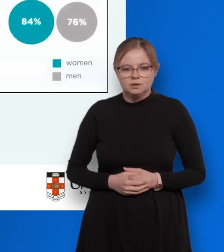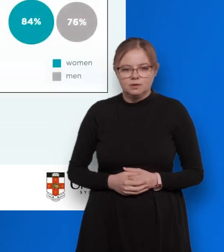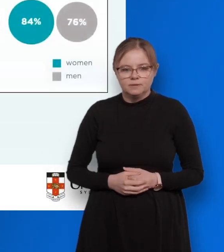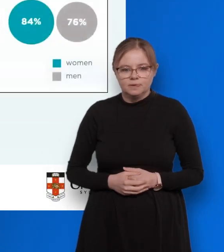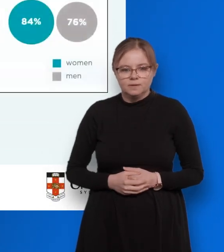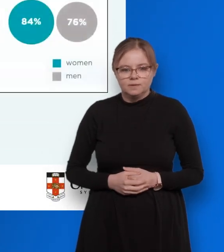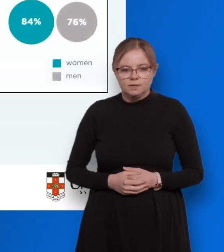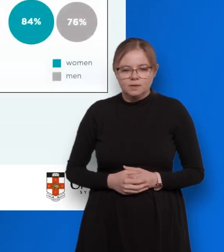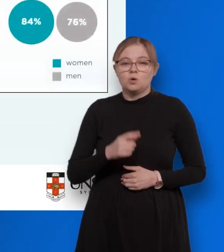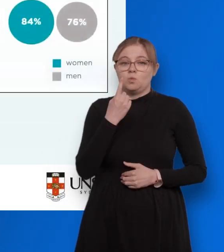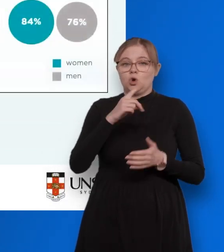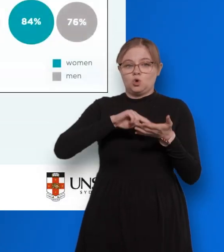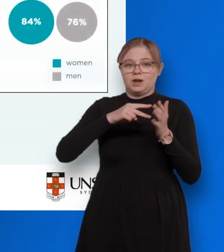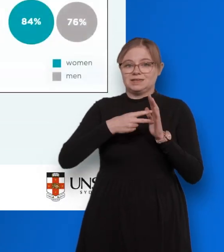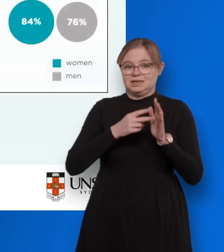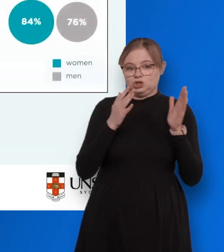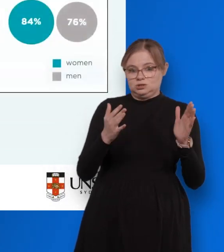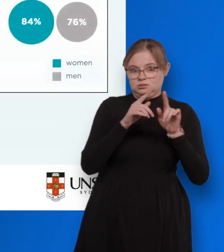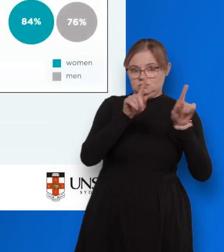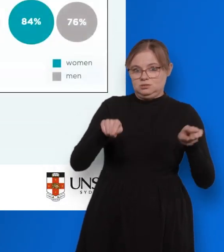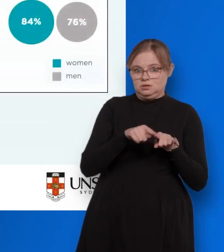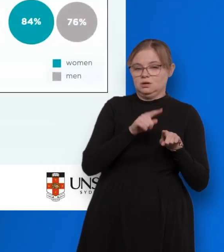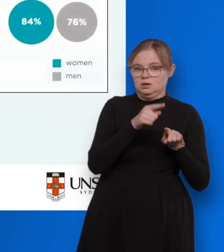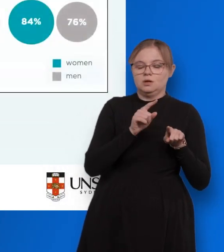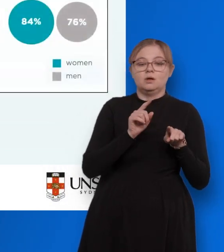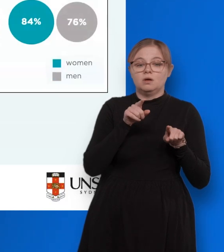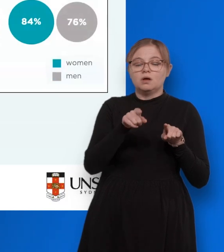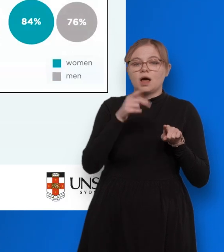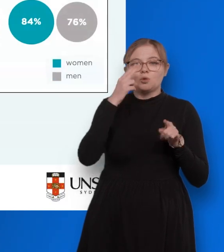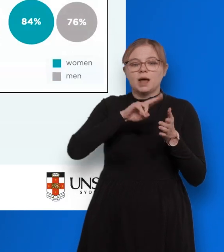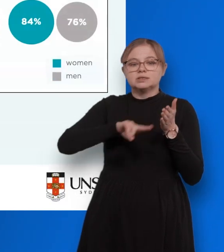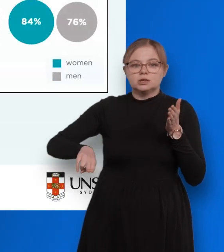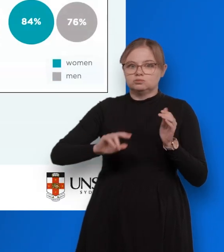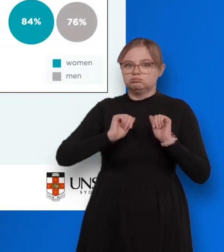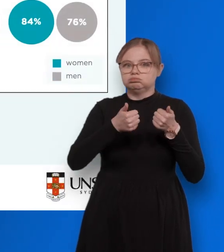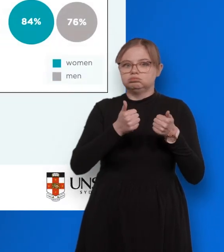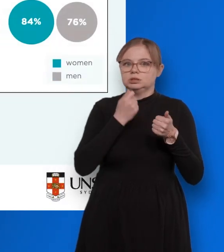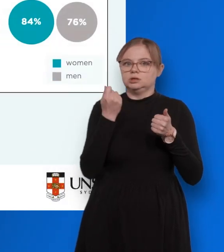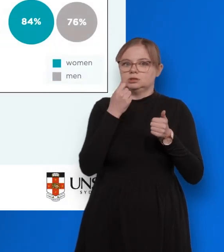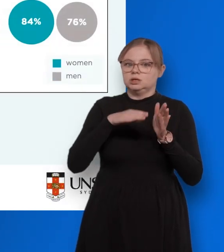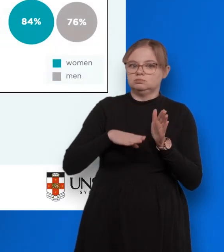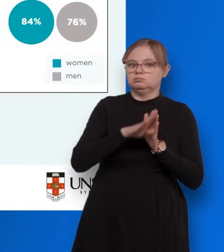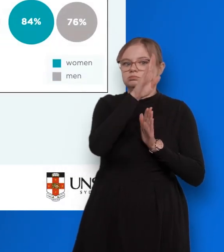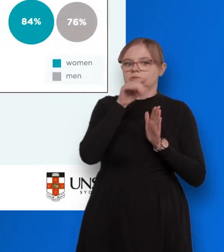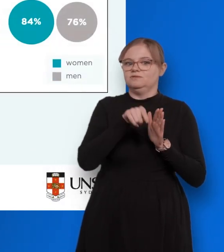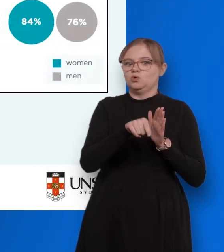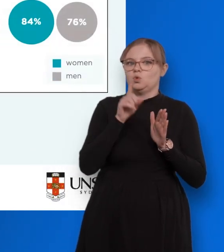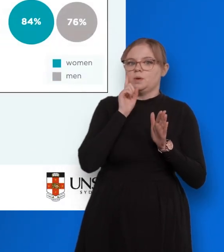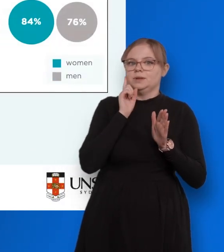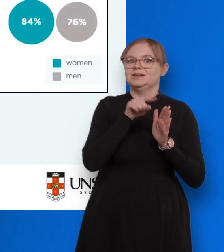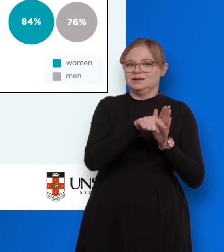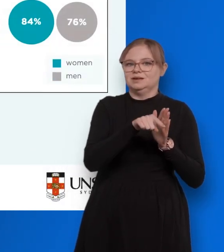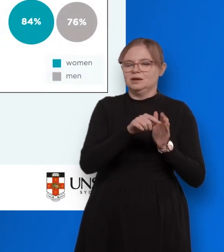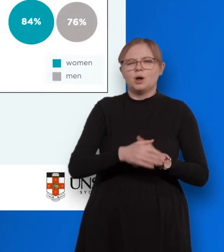anonymization elevated success rates at 1 of the 4 organizations. So I wouldn't I wouldn't put all my eggs in that